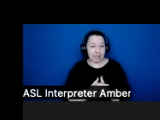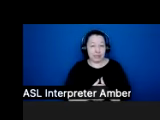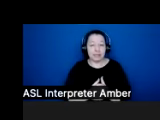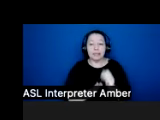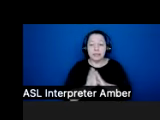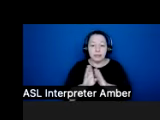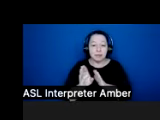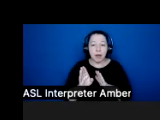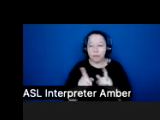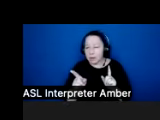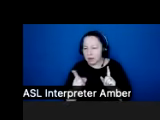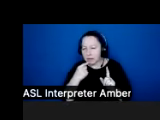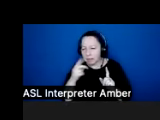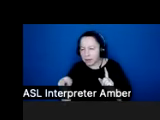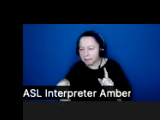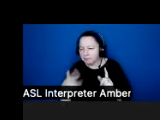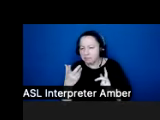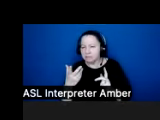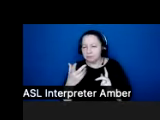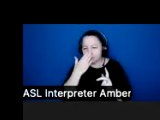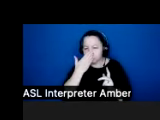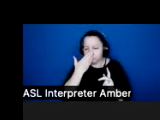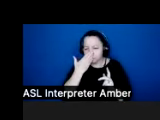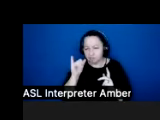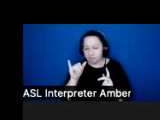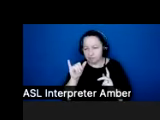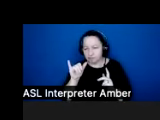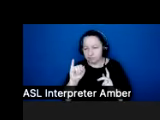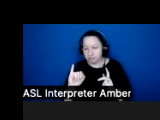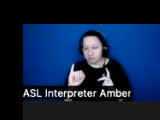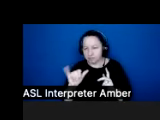developing a trust reputation, signing intakes, yeah.